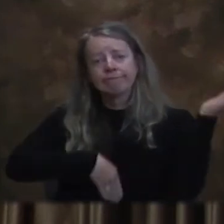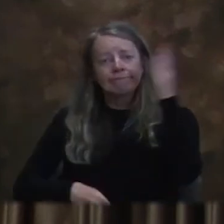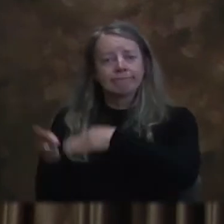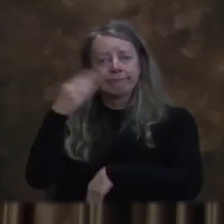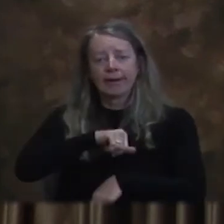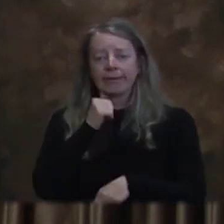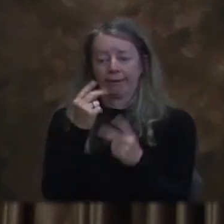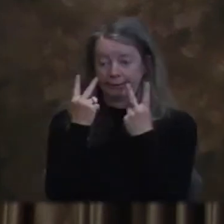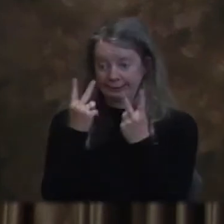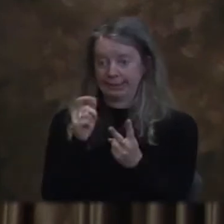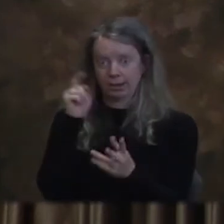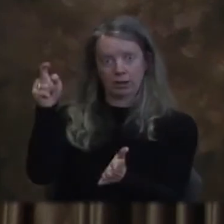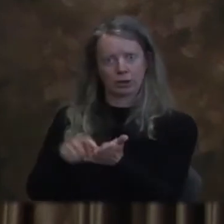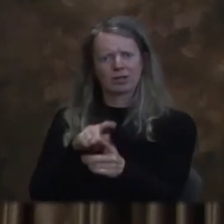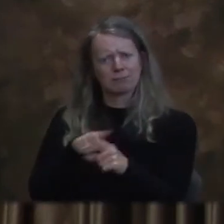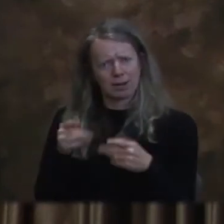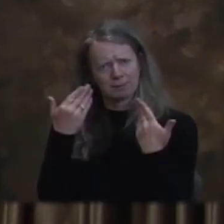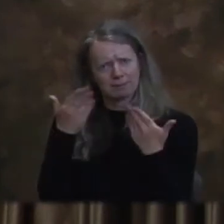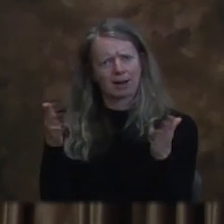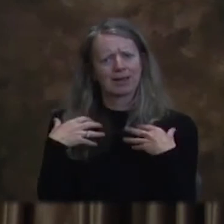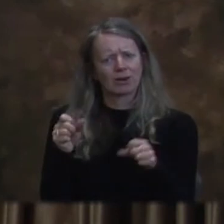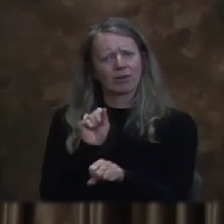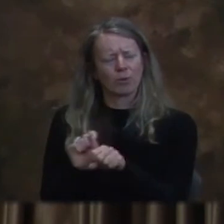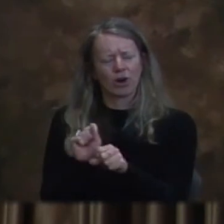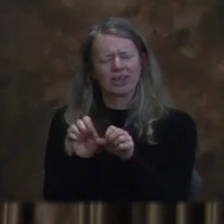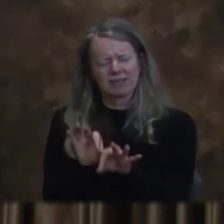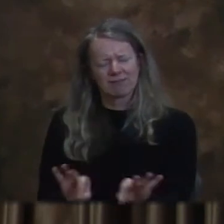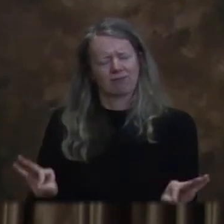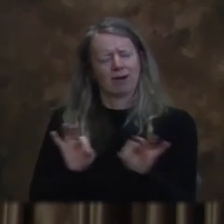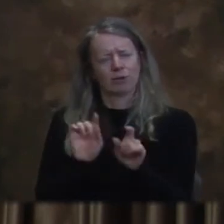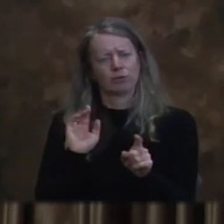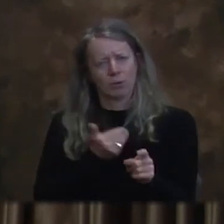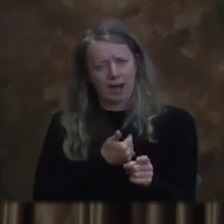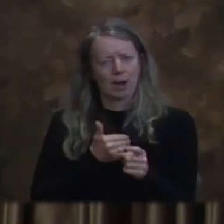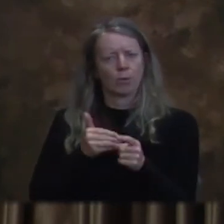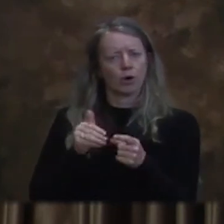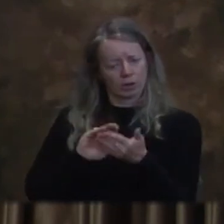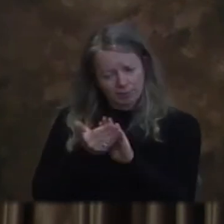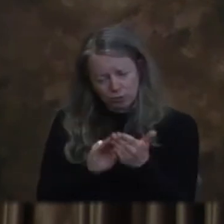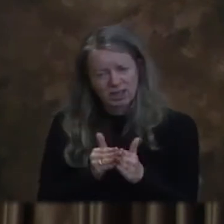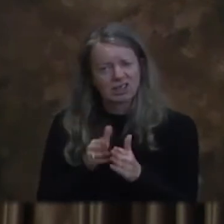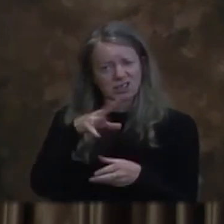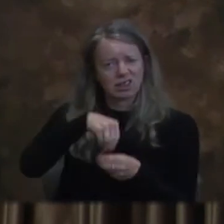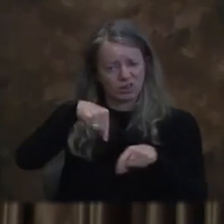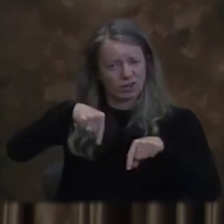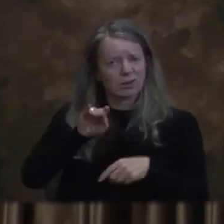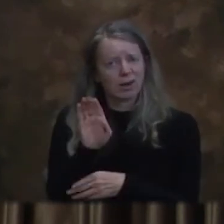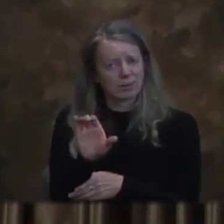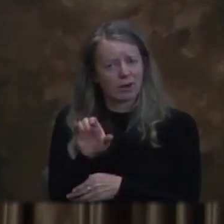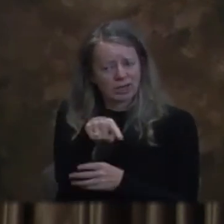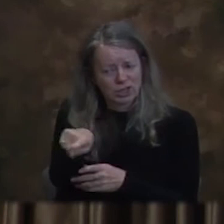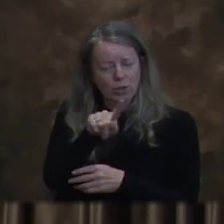vital to our vibrant and growing communities, including ours here. And to all those dedicating themselves to public